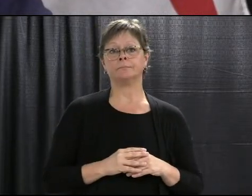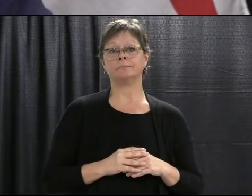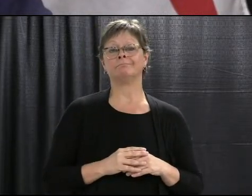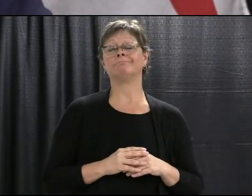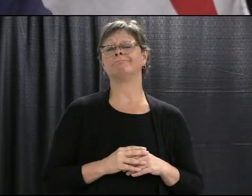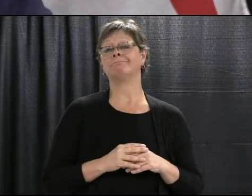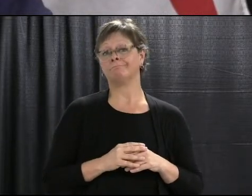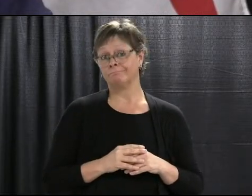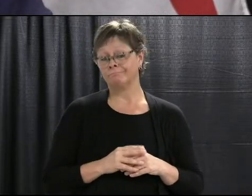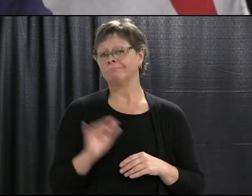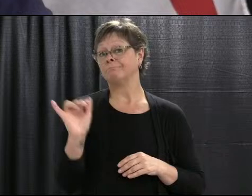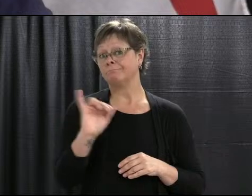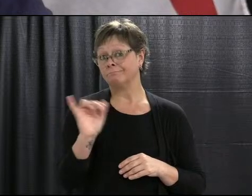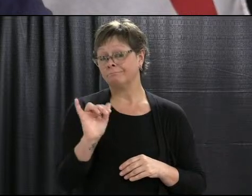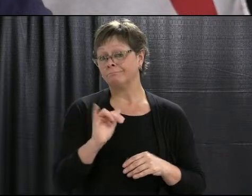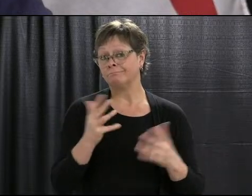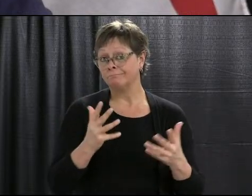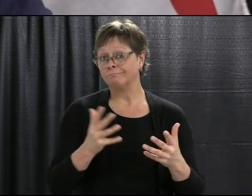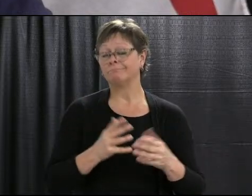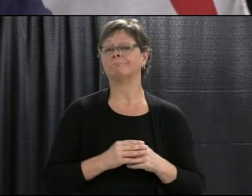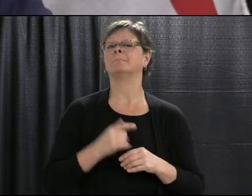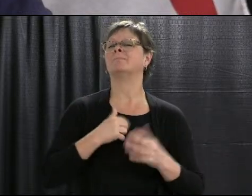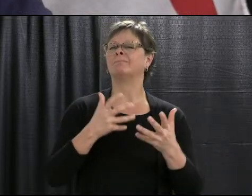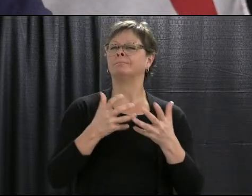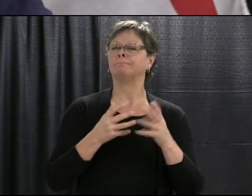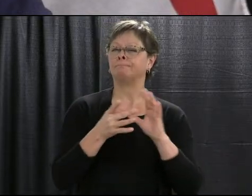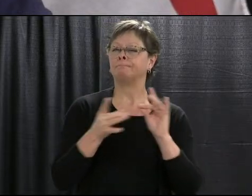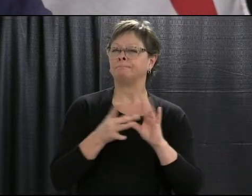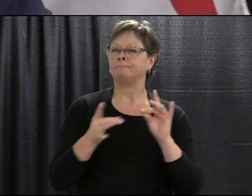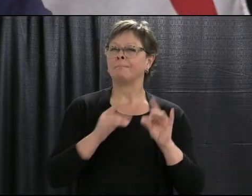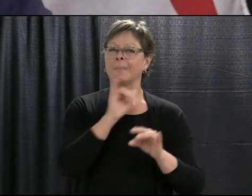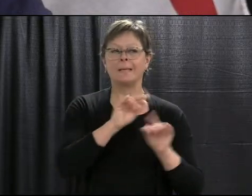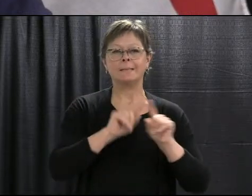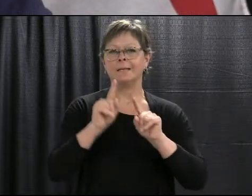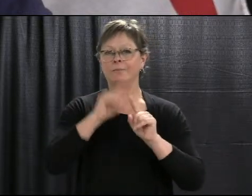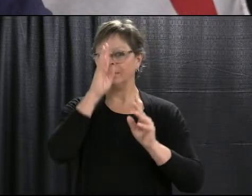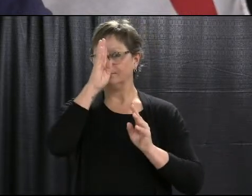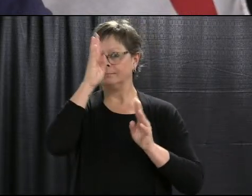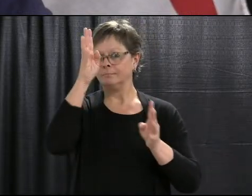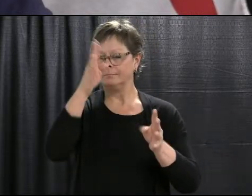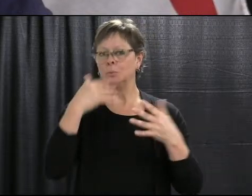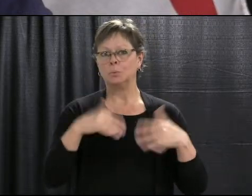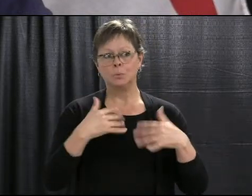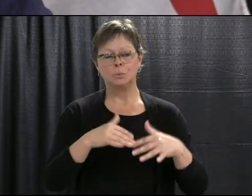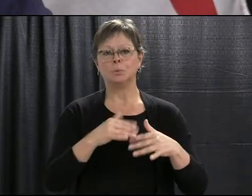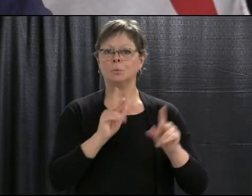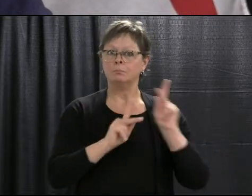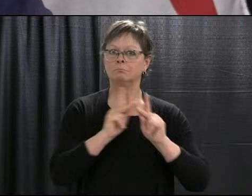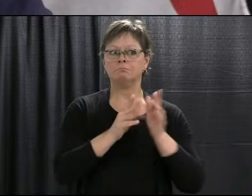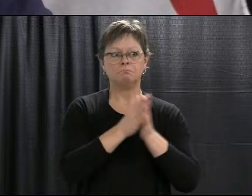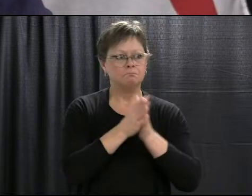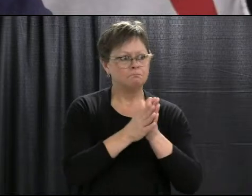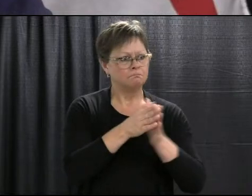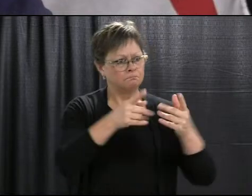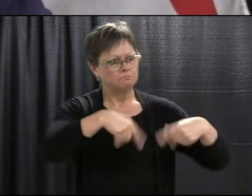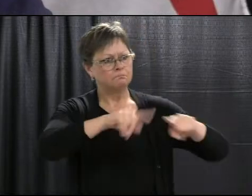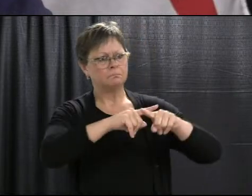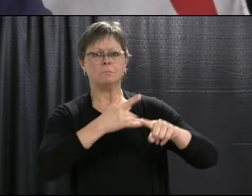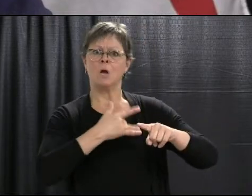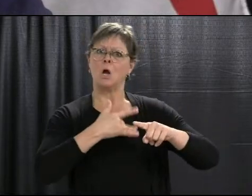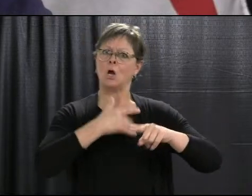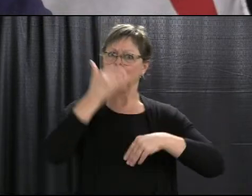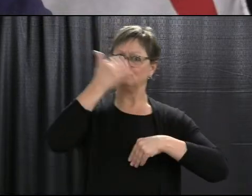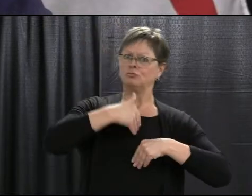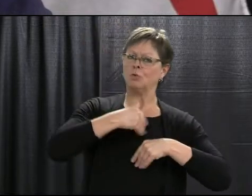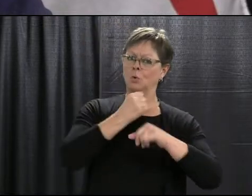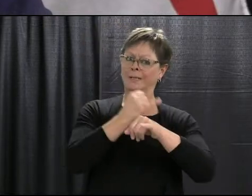then finally, I'd just like to mention the innovations that's associated with the Cardiovascular and Stroke Institute